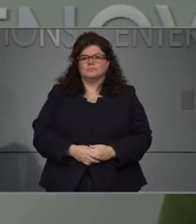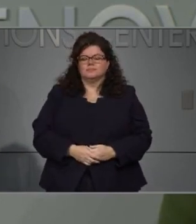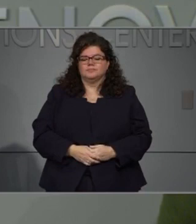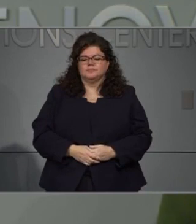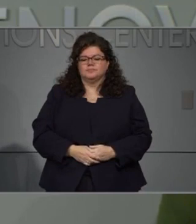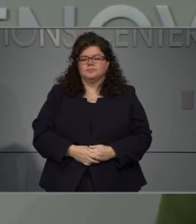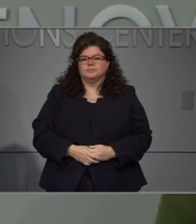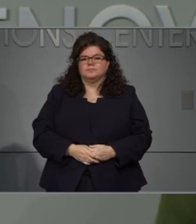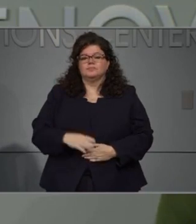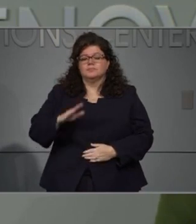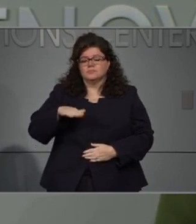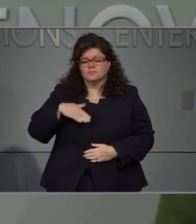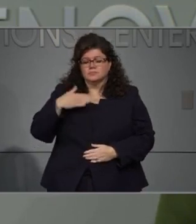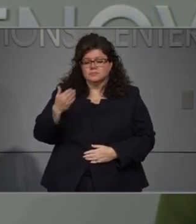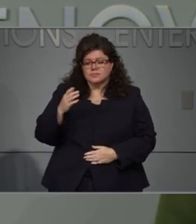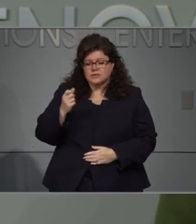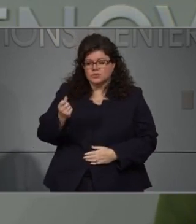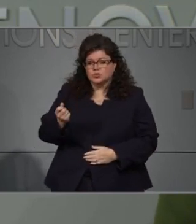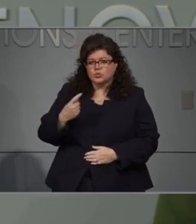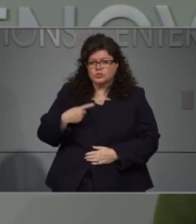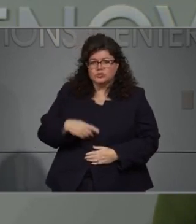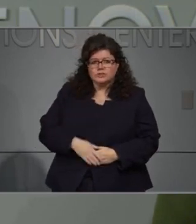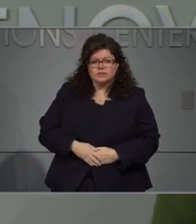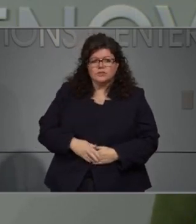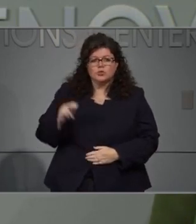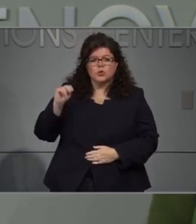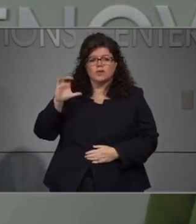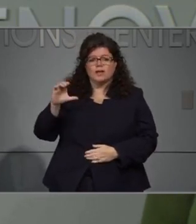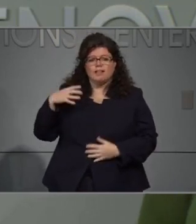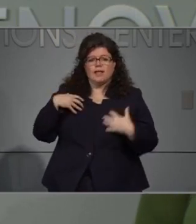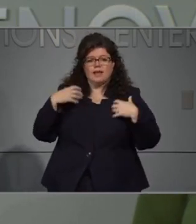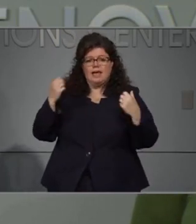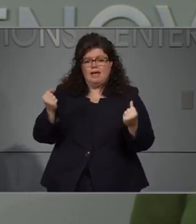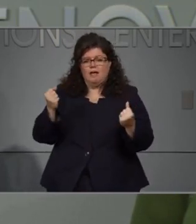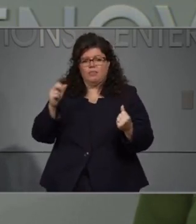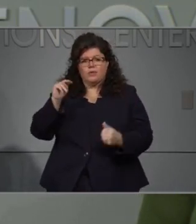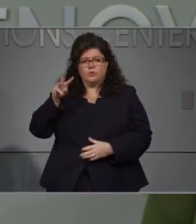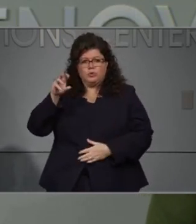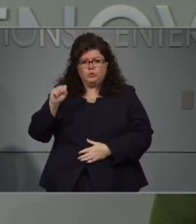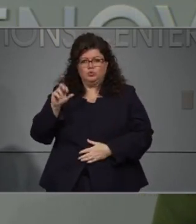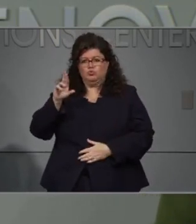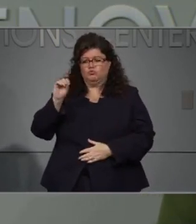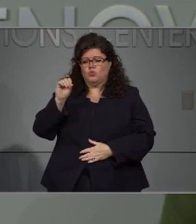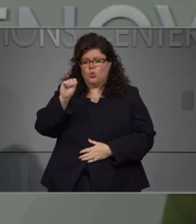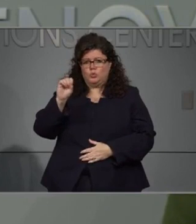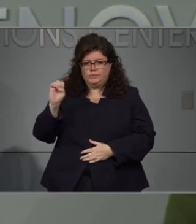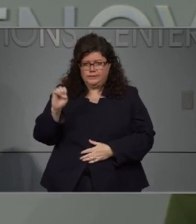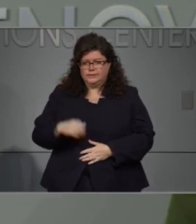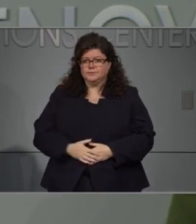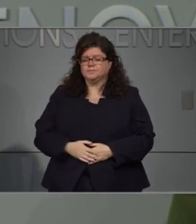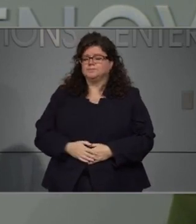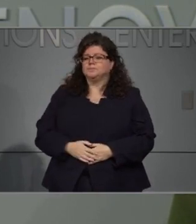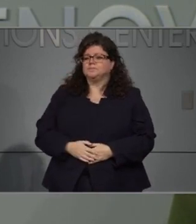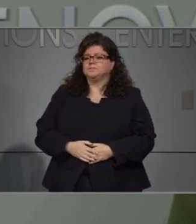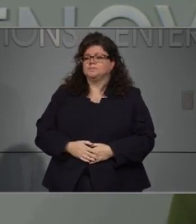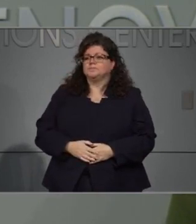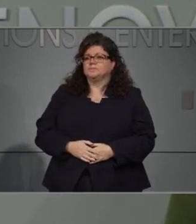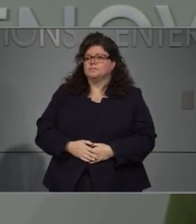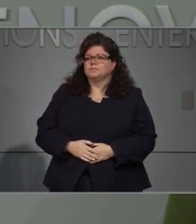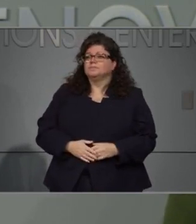Our next question is from Rose Hoban at North Carolina Health News. Hi, Secretary. Thank you for taking my